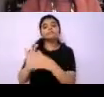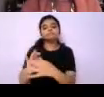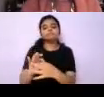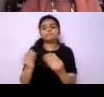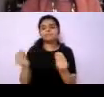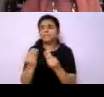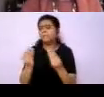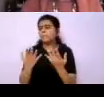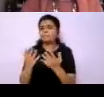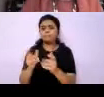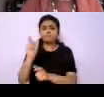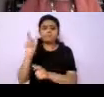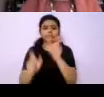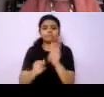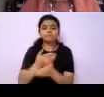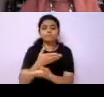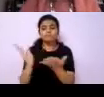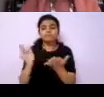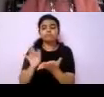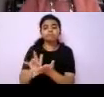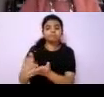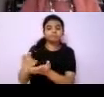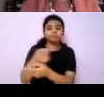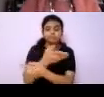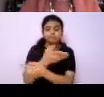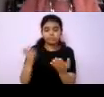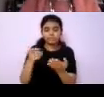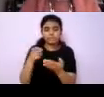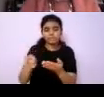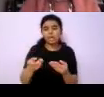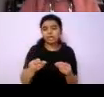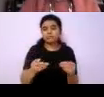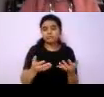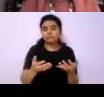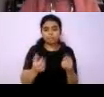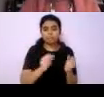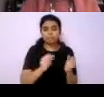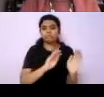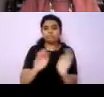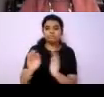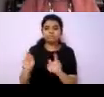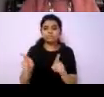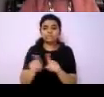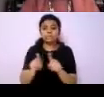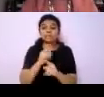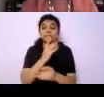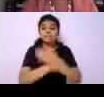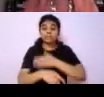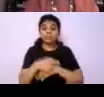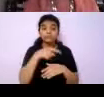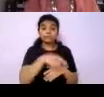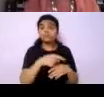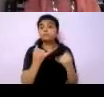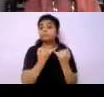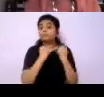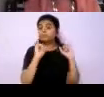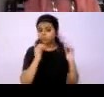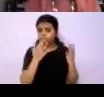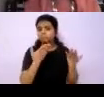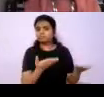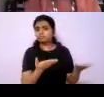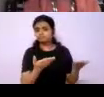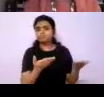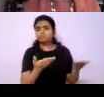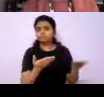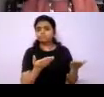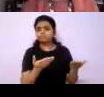public expenditures are needed when disabled people are independent, that independent